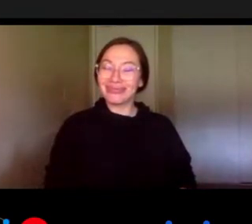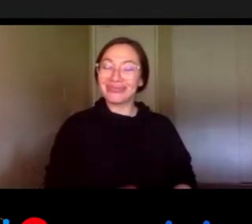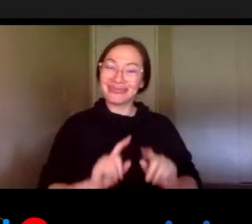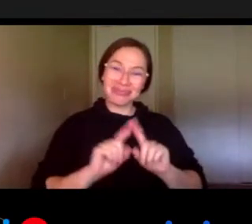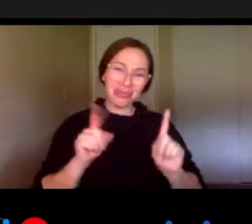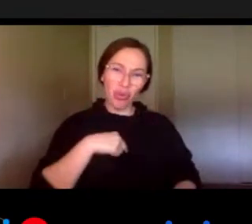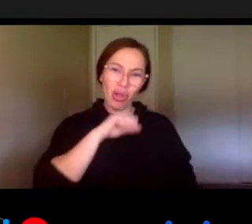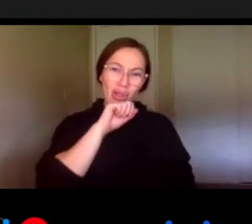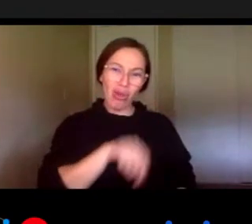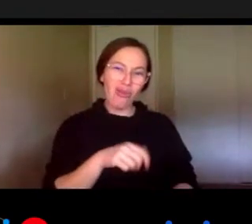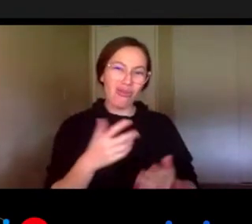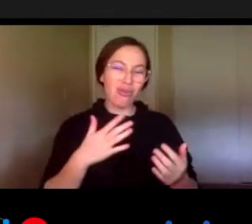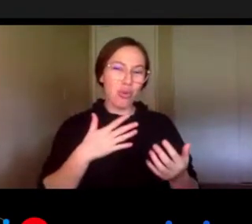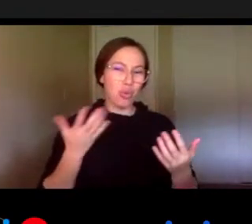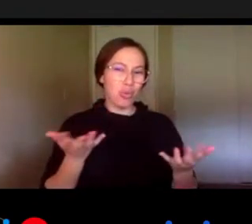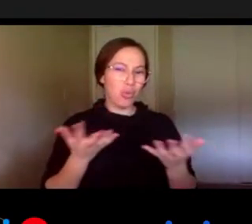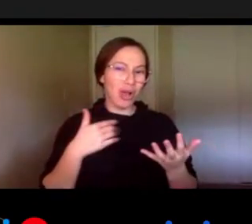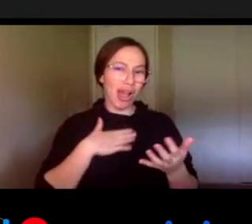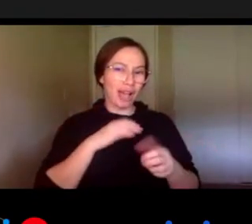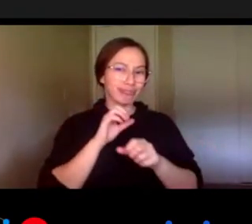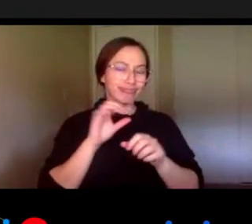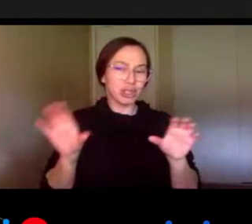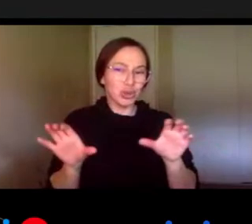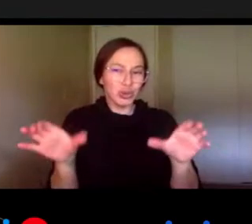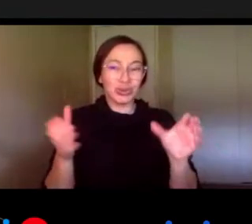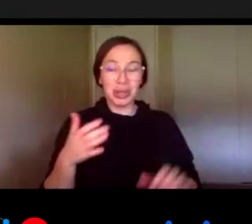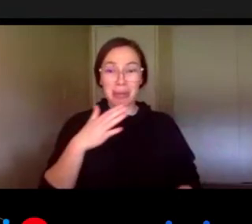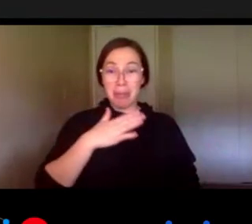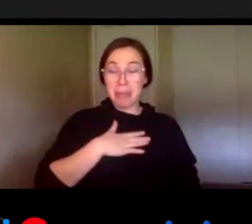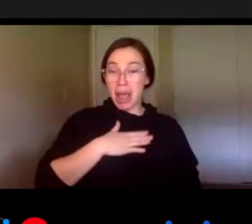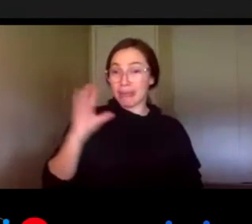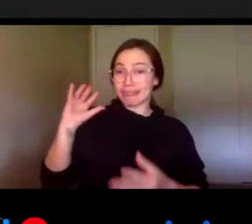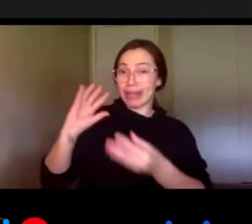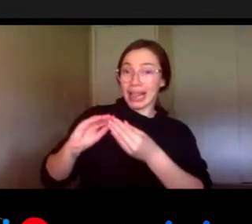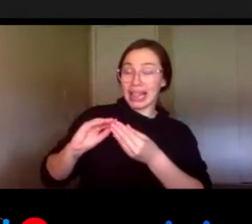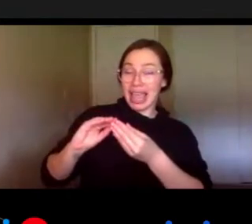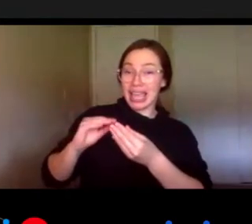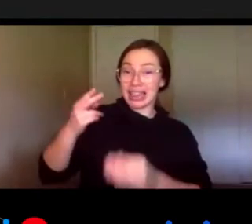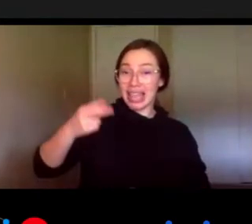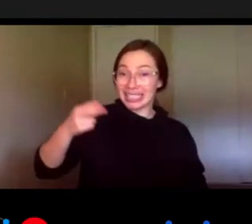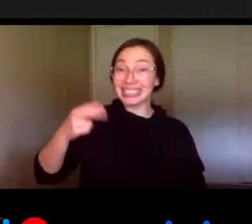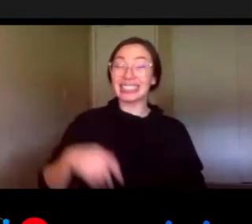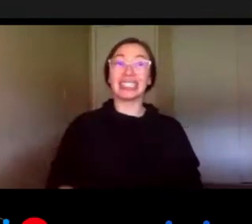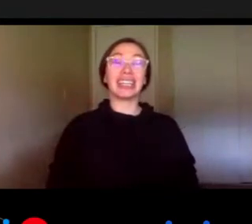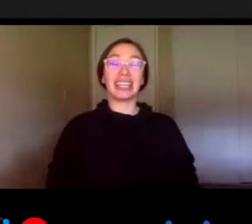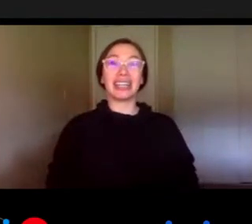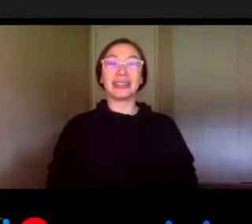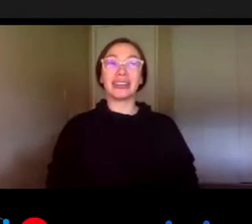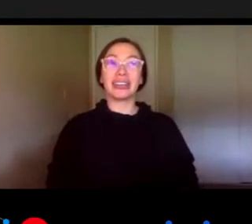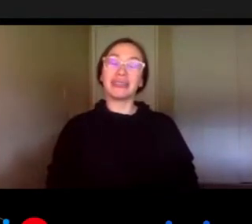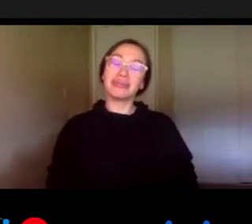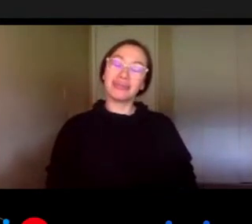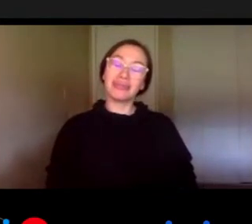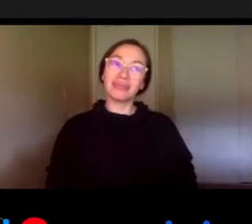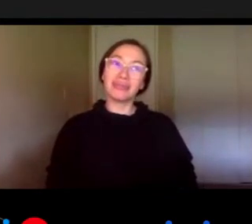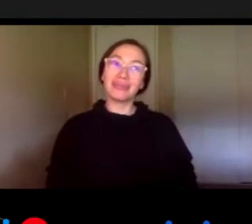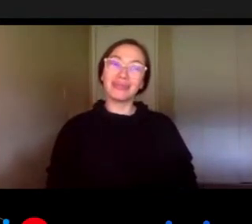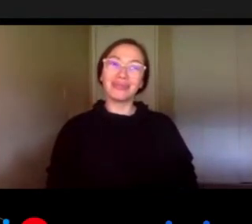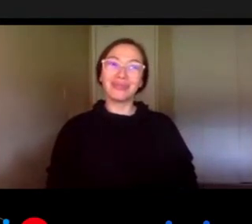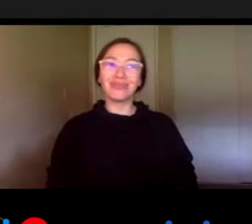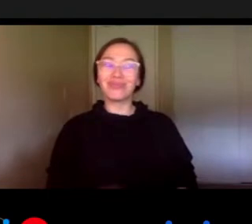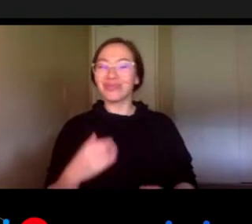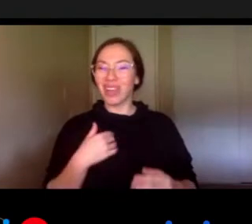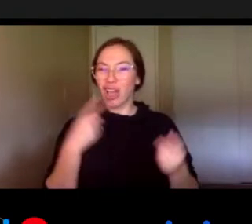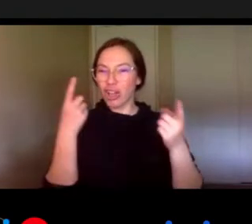but I love what I do. My legacy, I want people, you know,